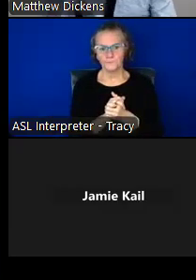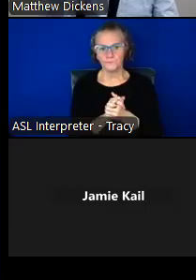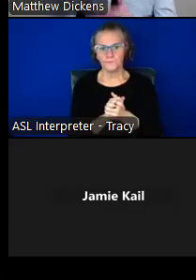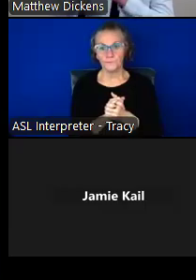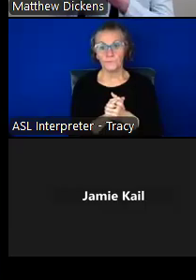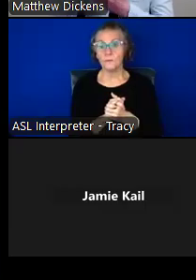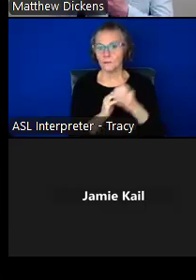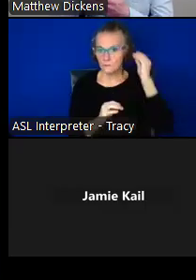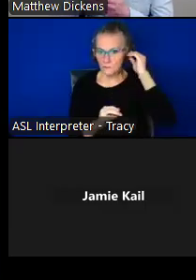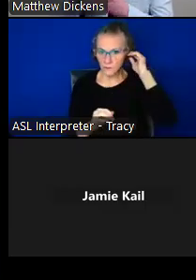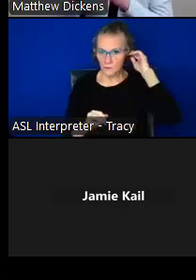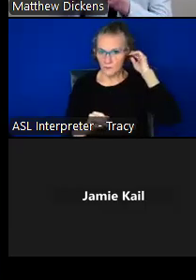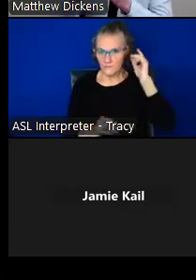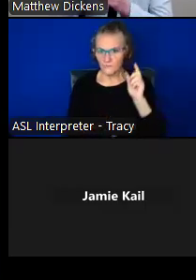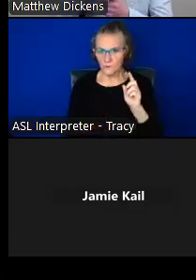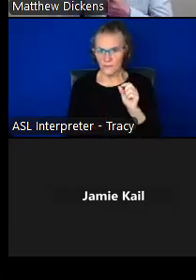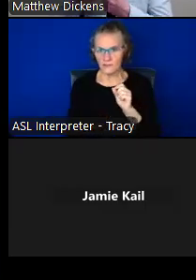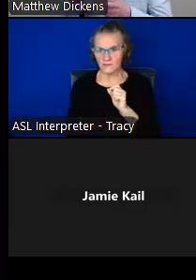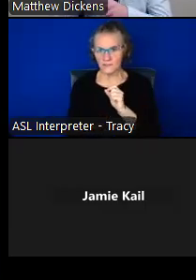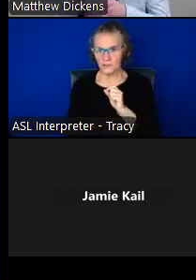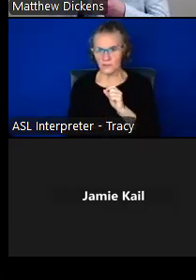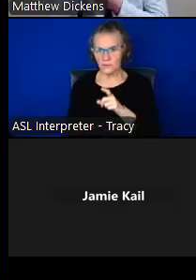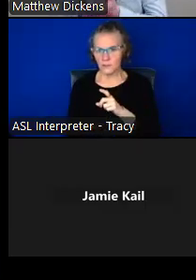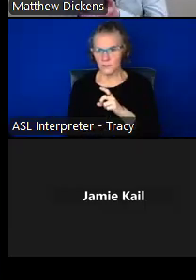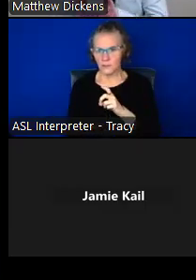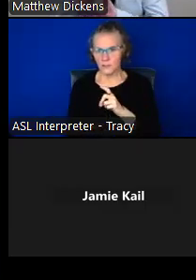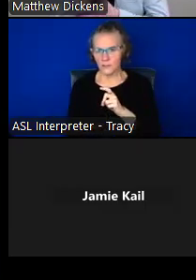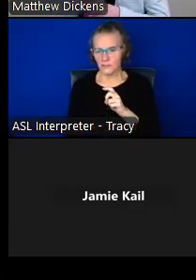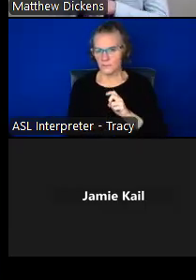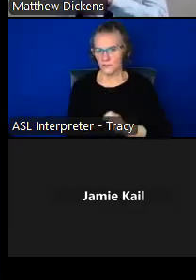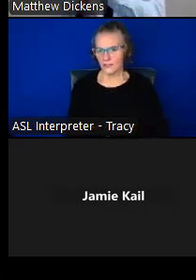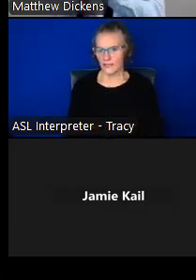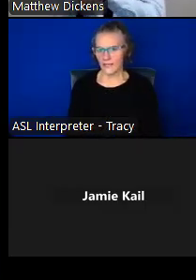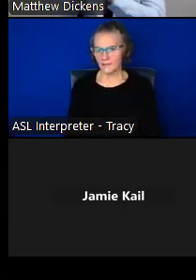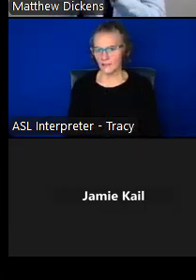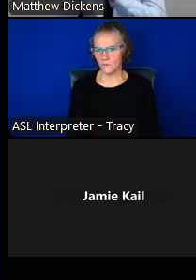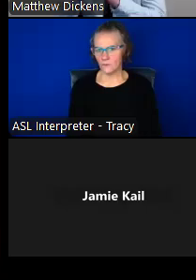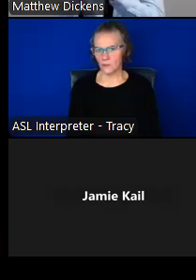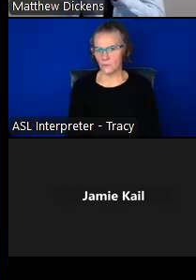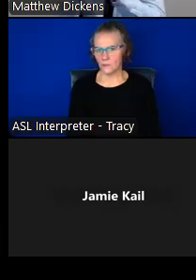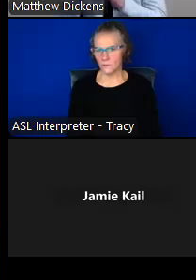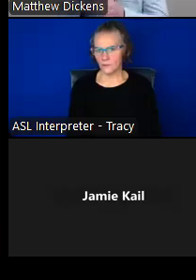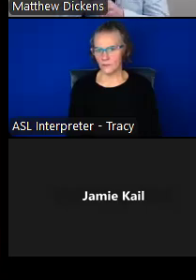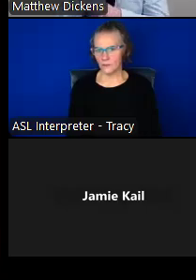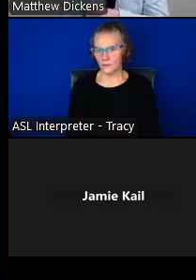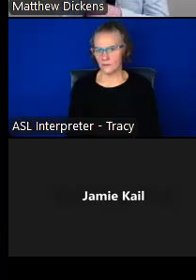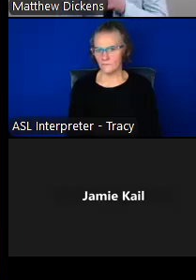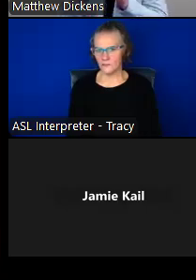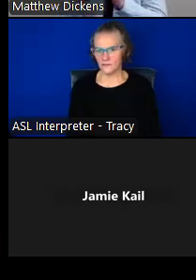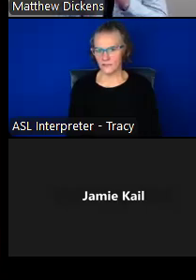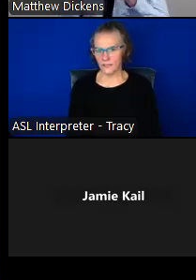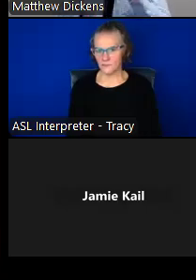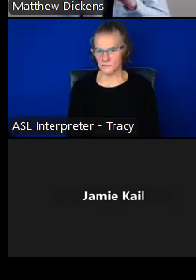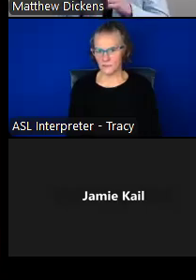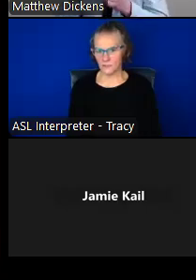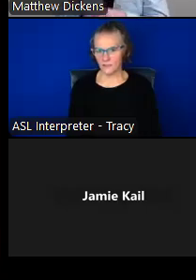And then obviously you start with Before education. we continue, Mhm. I just would like to add that we are working on fixing